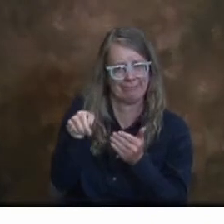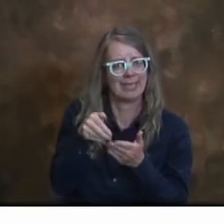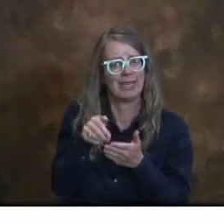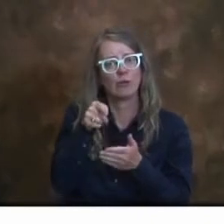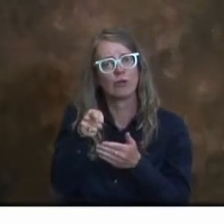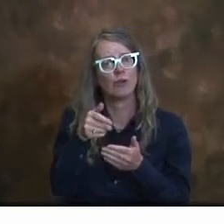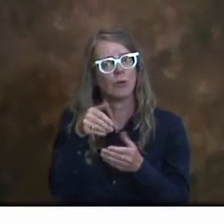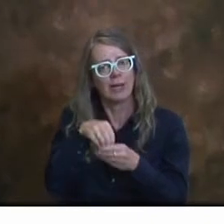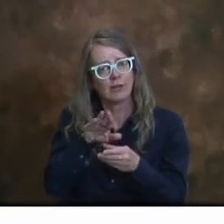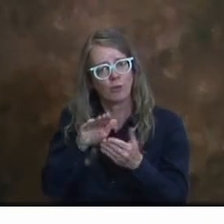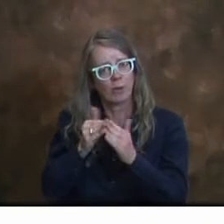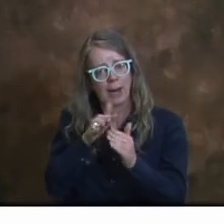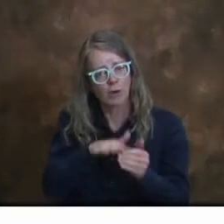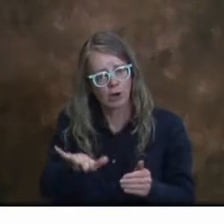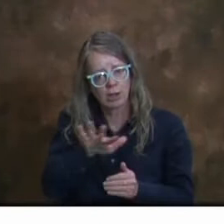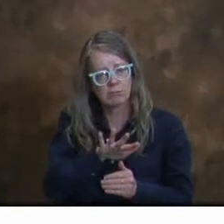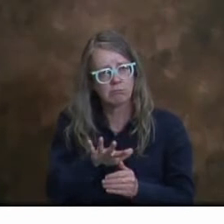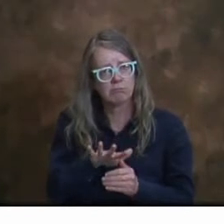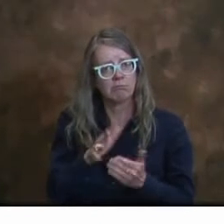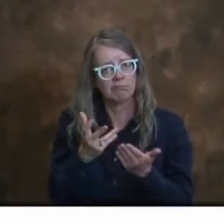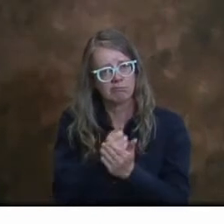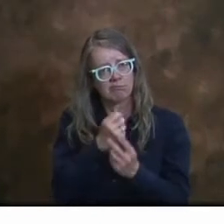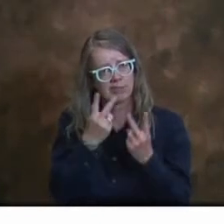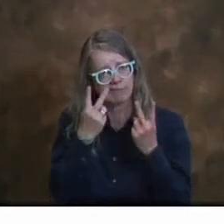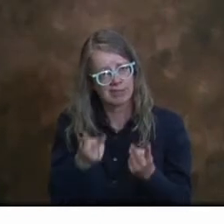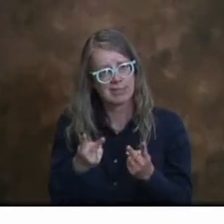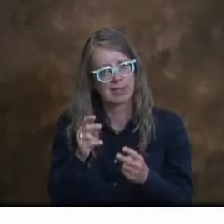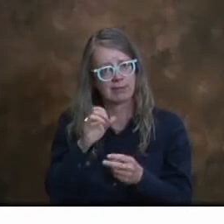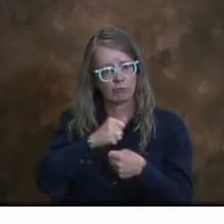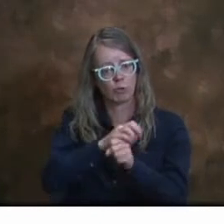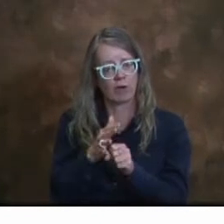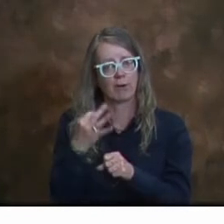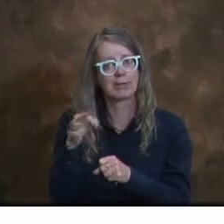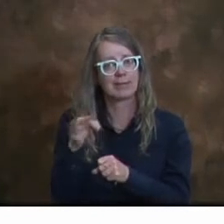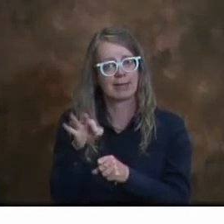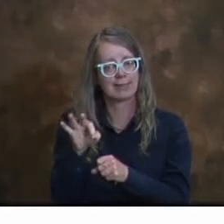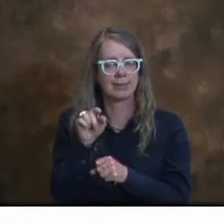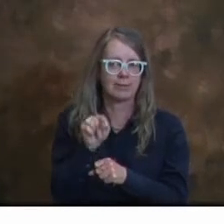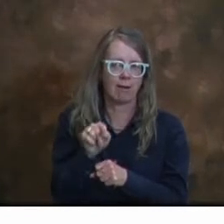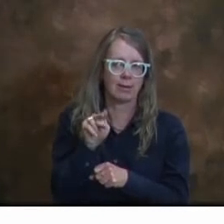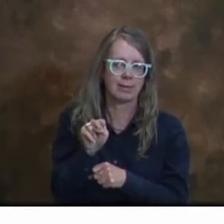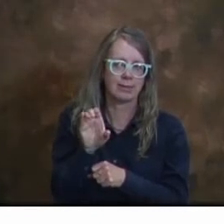neighborhood, and you can visit the COVID-19